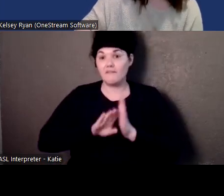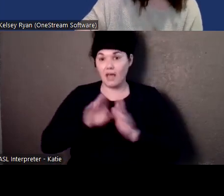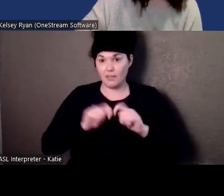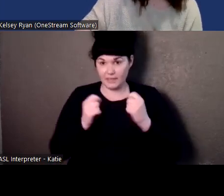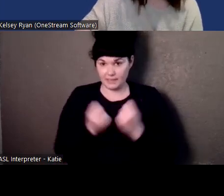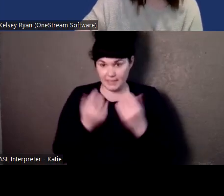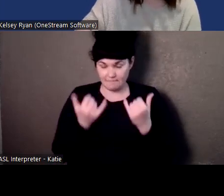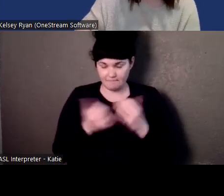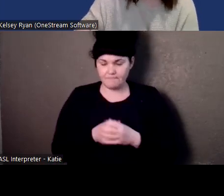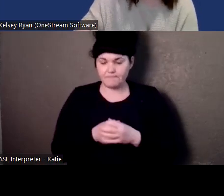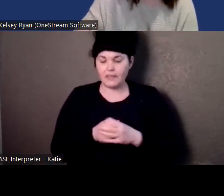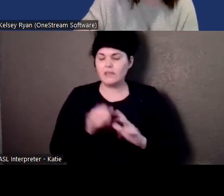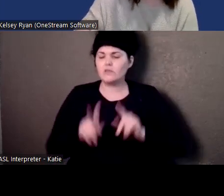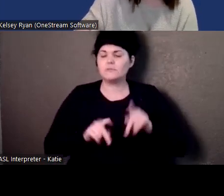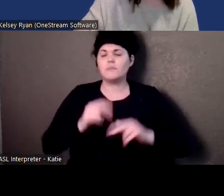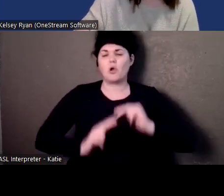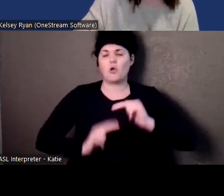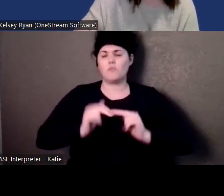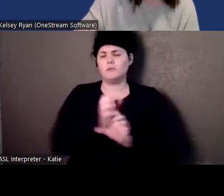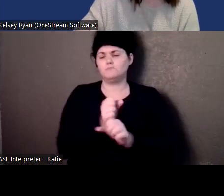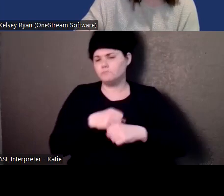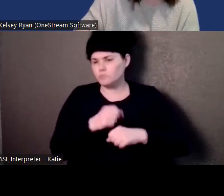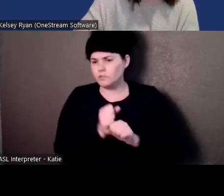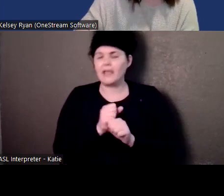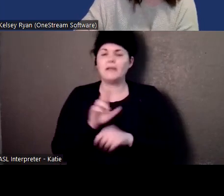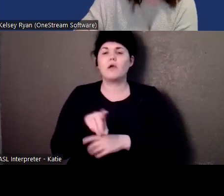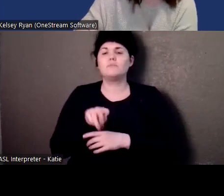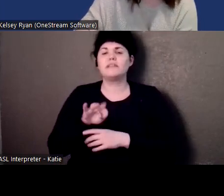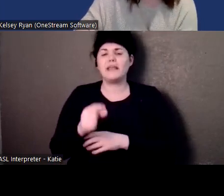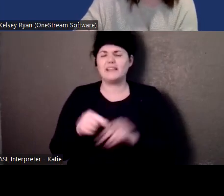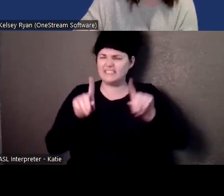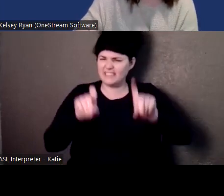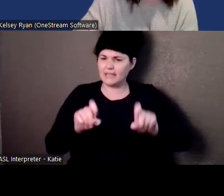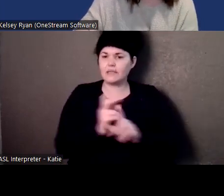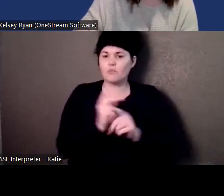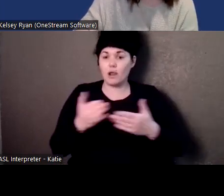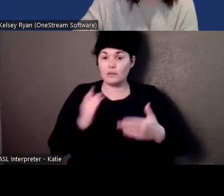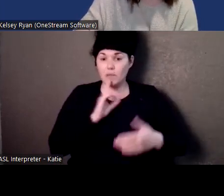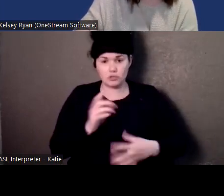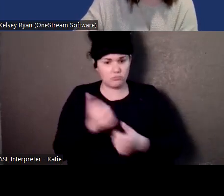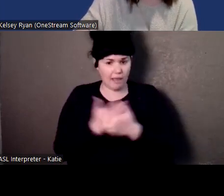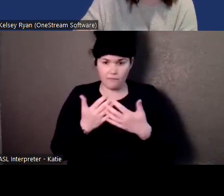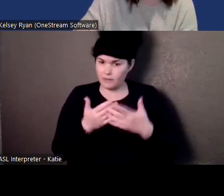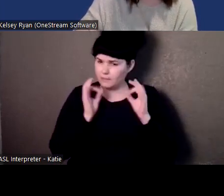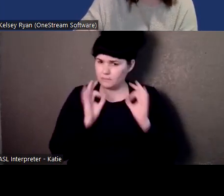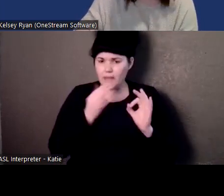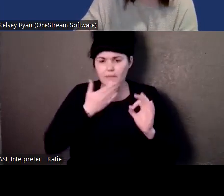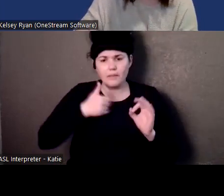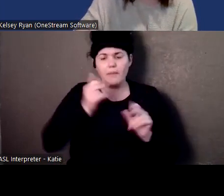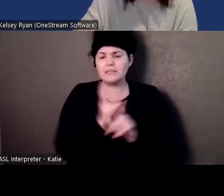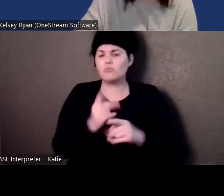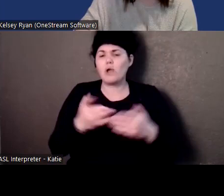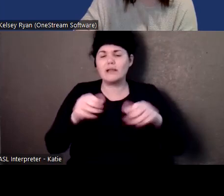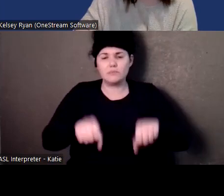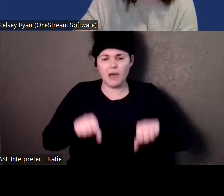individuals that are building, creating, updating, testing our product to ensure that we deliver the best product that is possible to